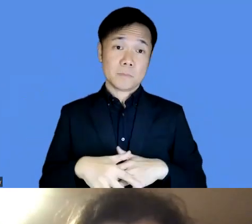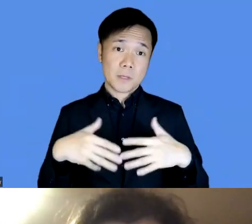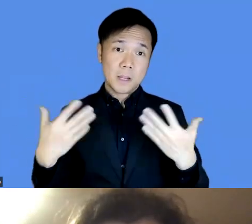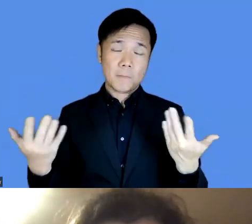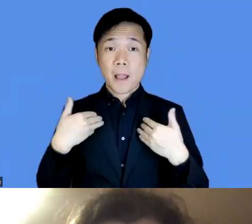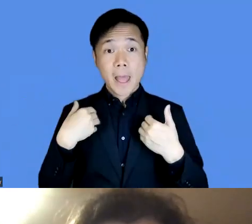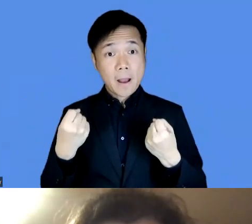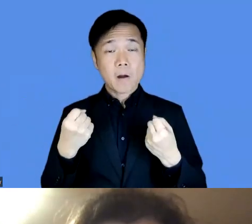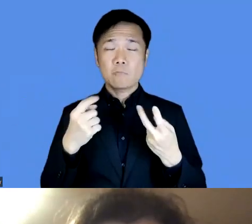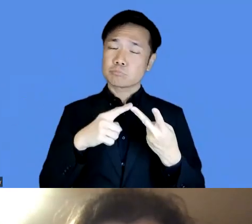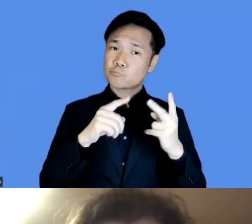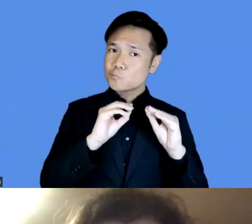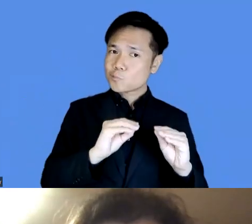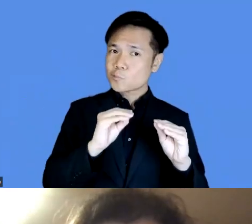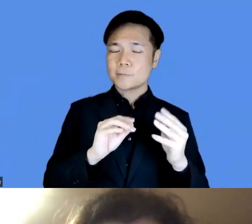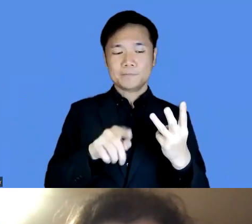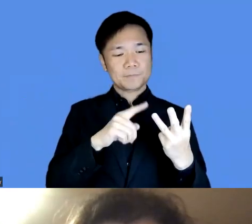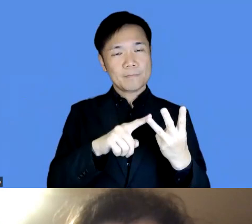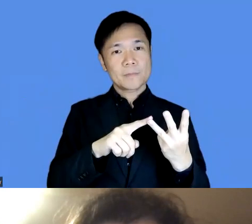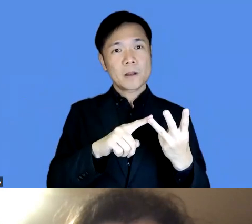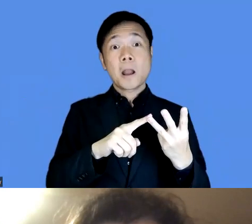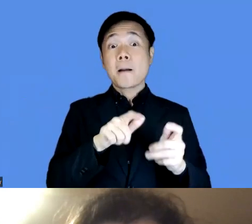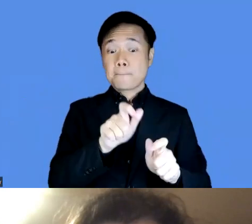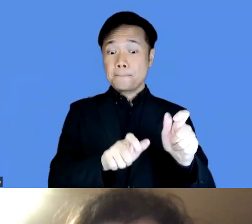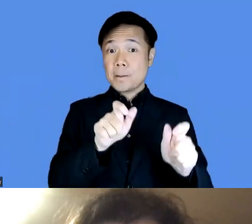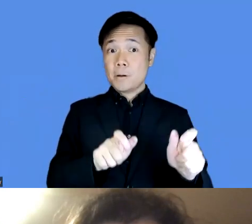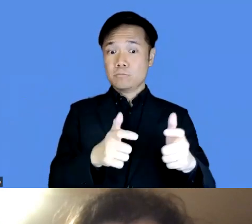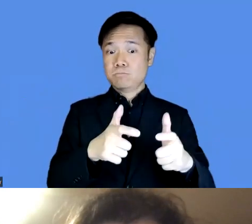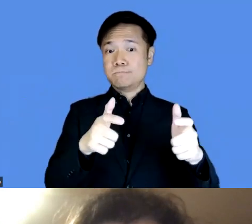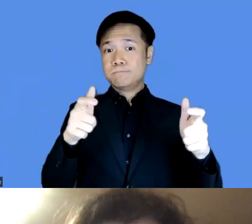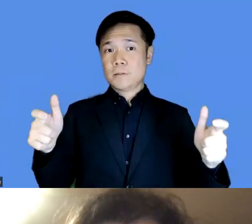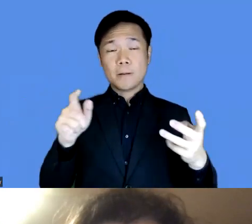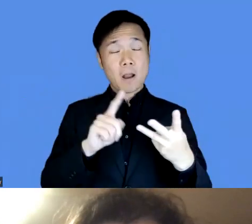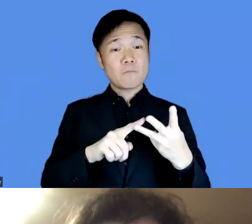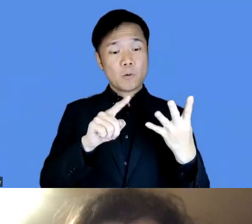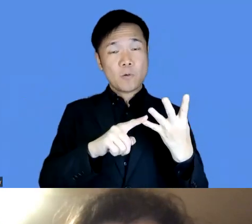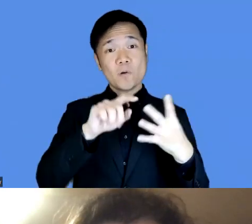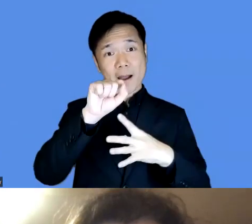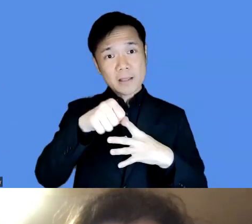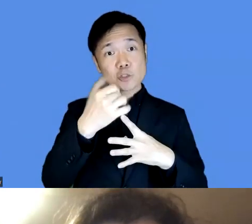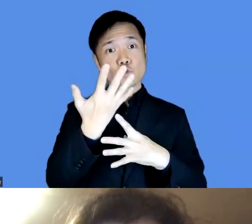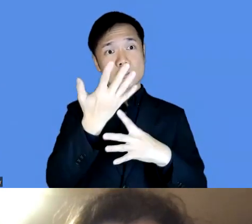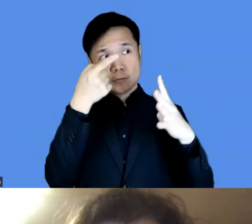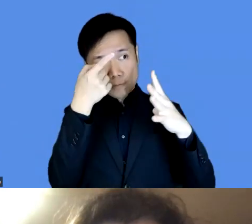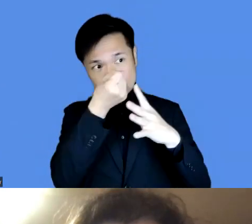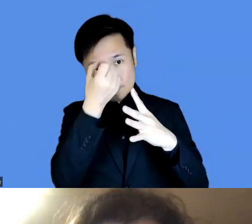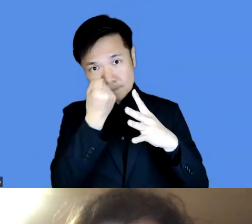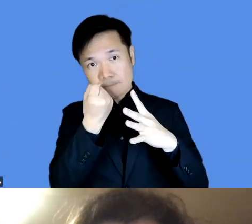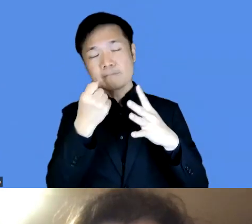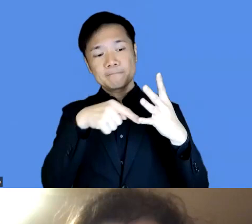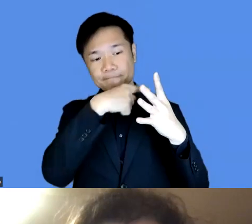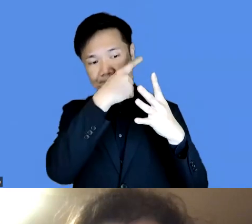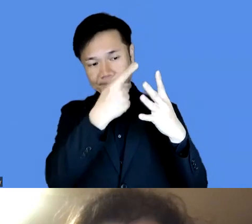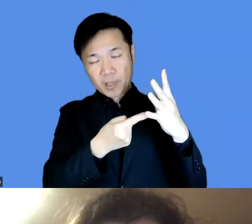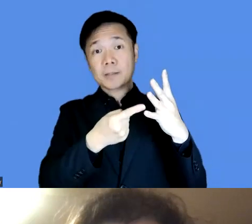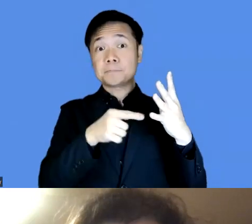education, from population growth to sustainable development. But the fact that we are incorporating the perspective of person with disabilities,